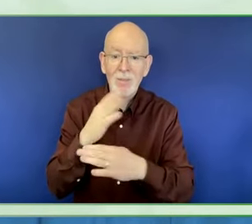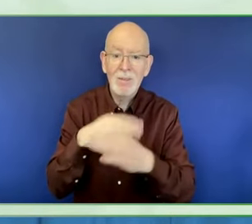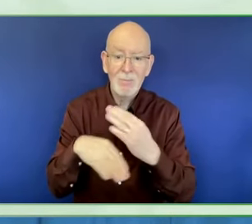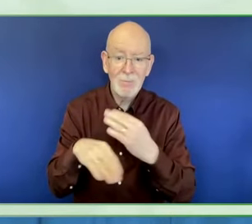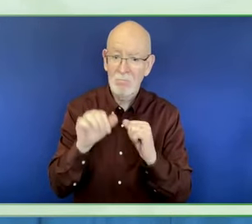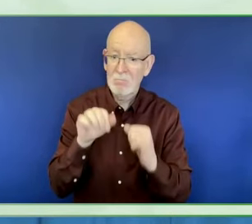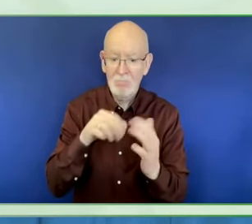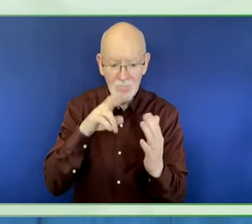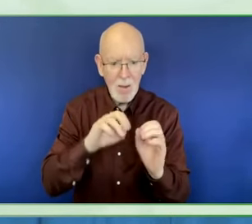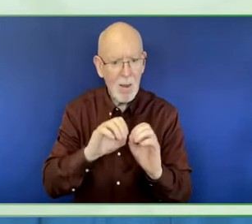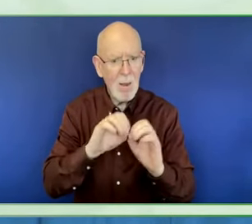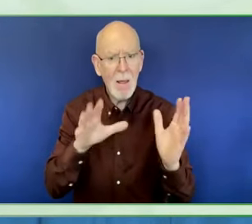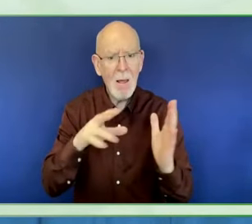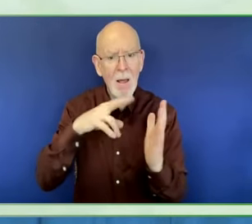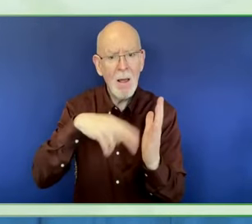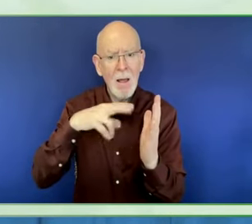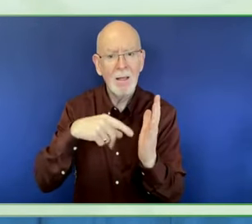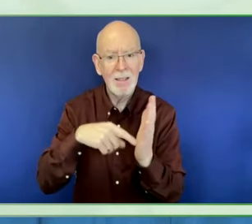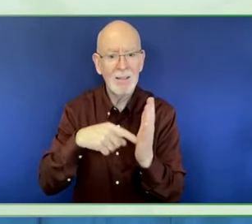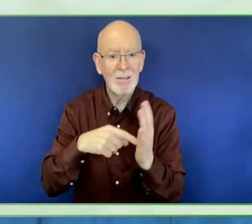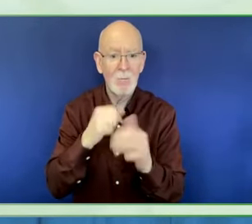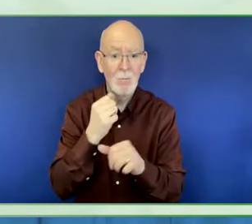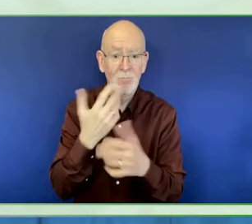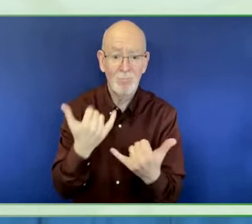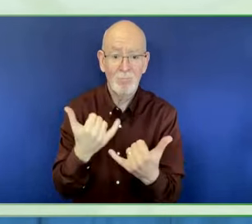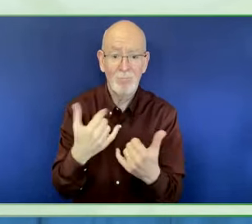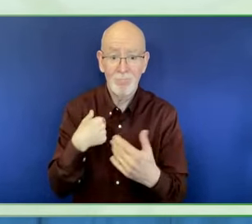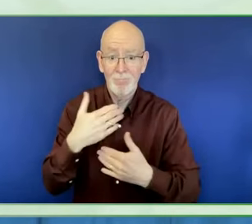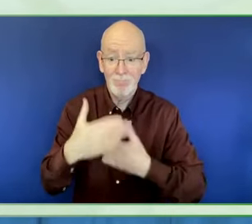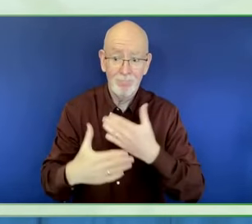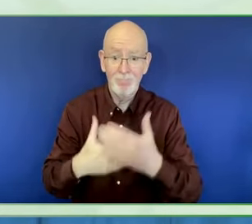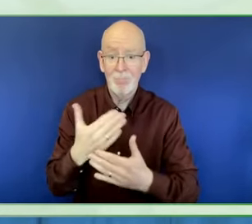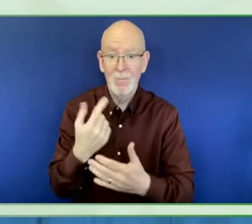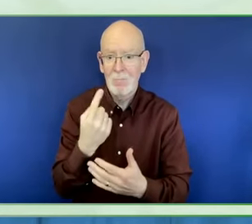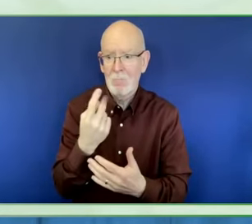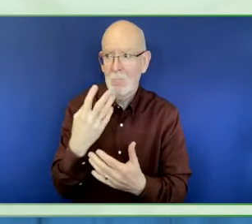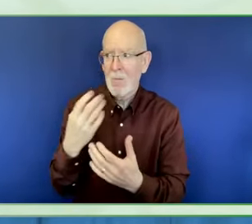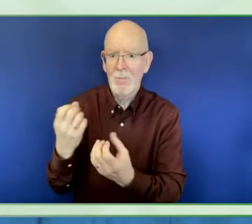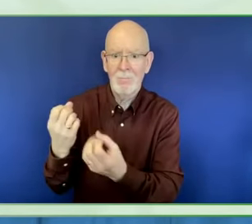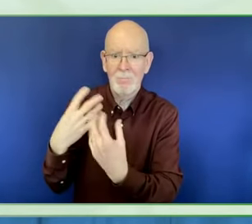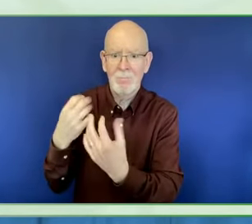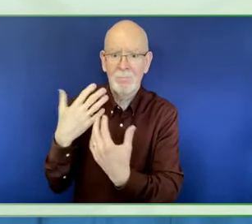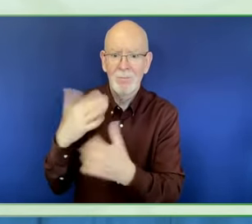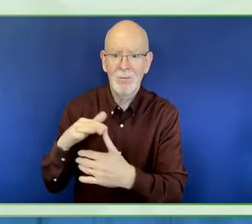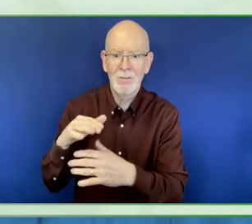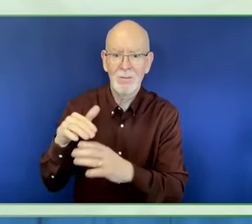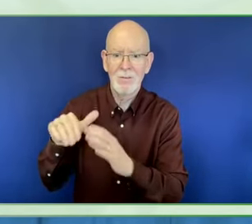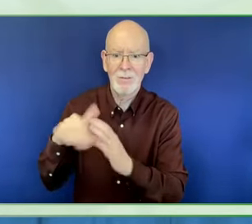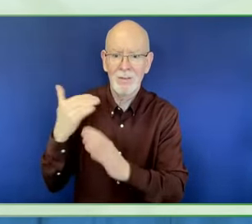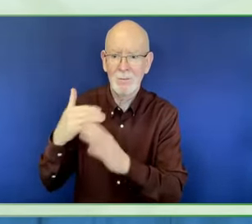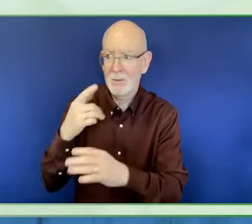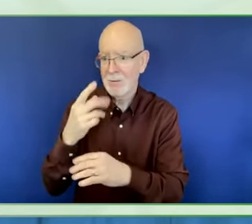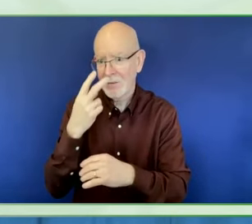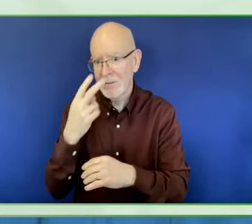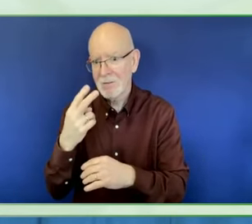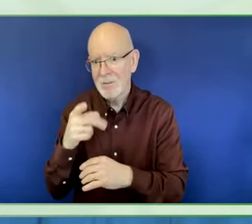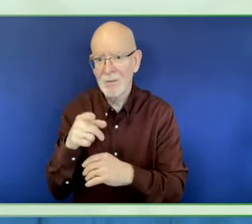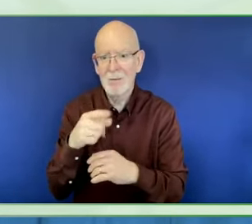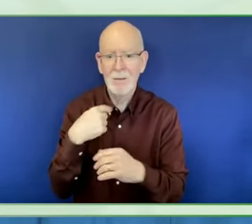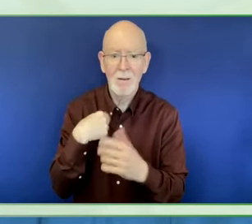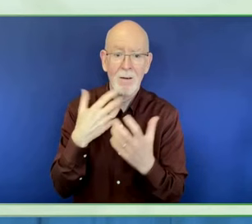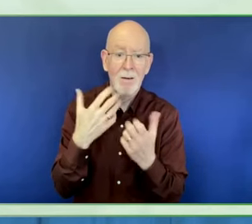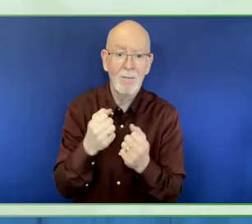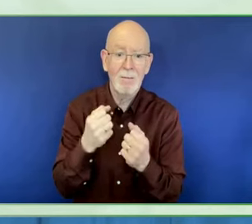own pace and their own time. So this is Conversations Over Craft, and there's a picture here of two people crafting at a